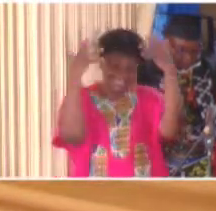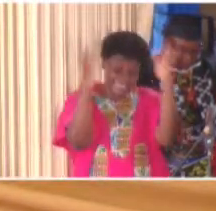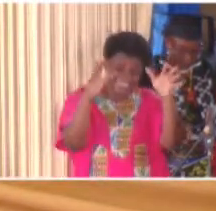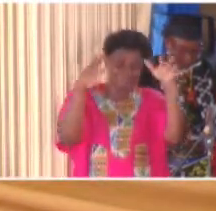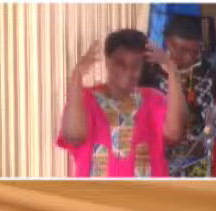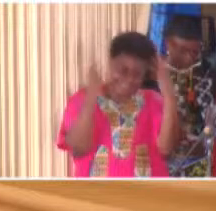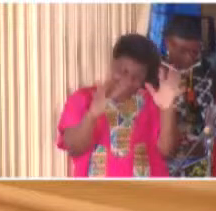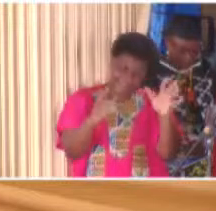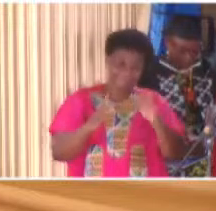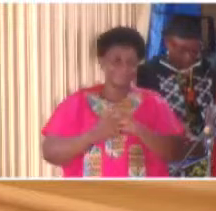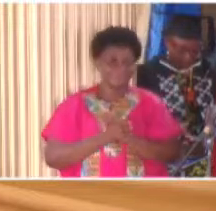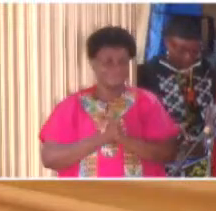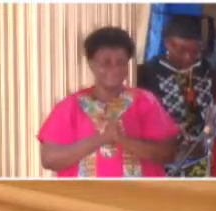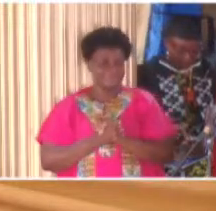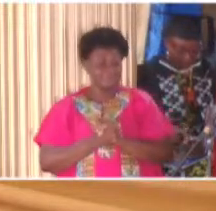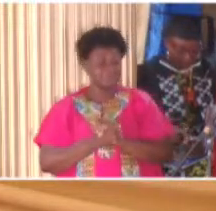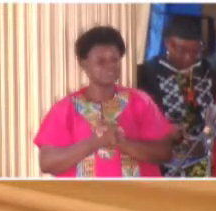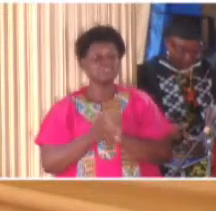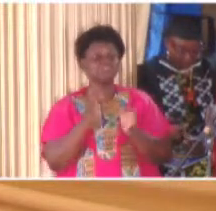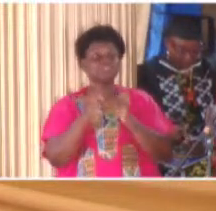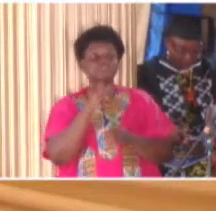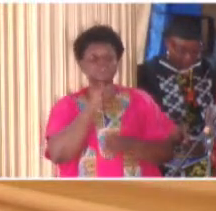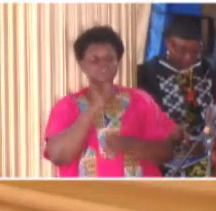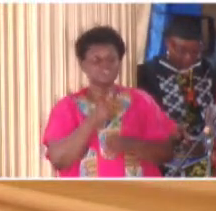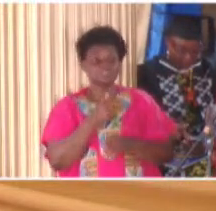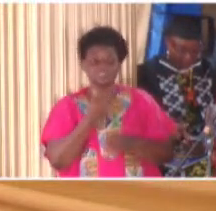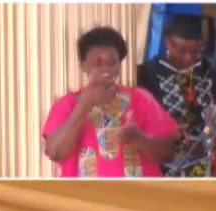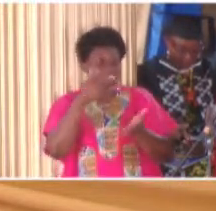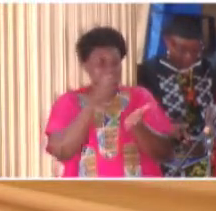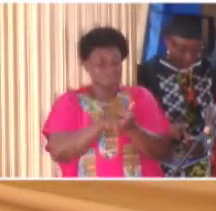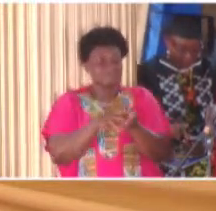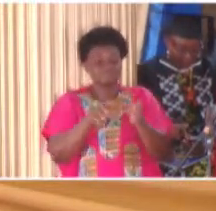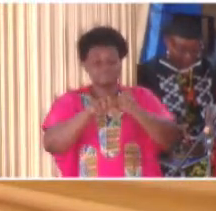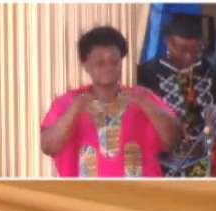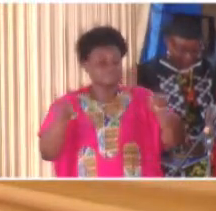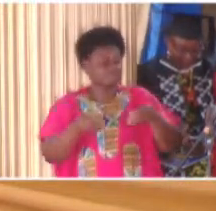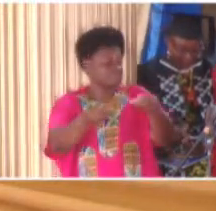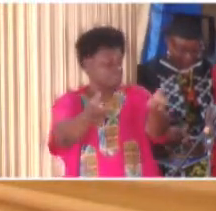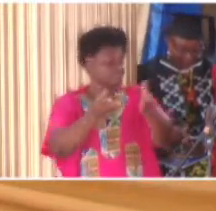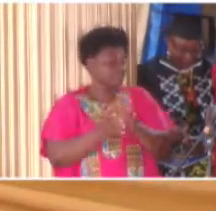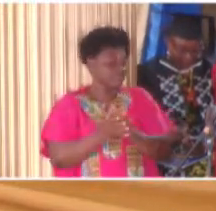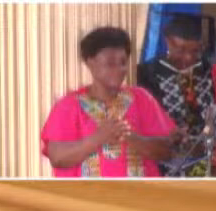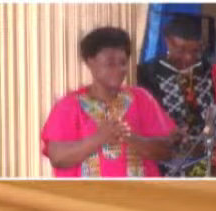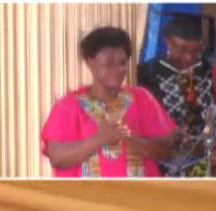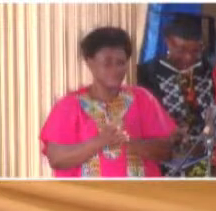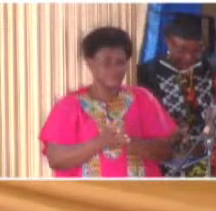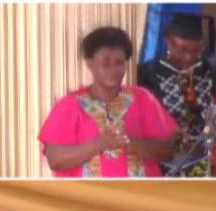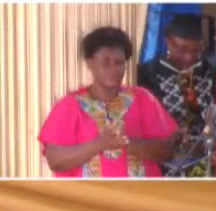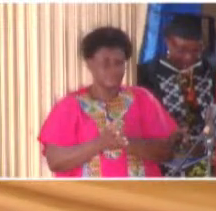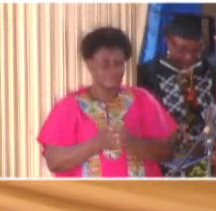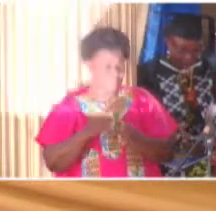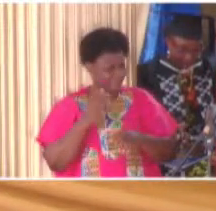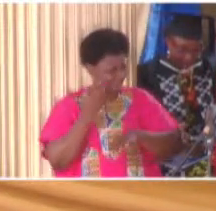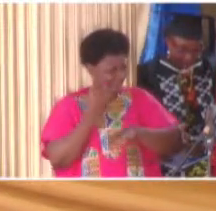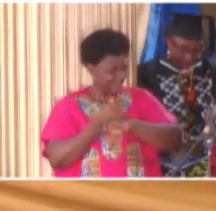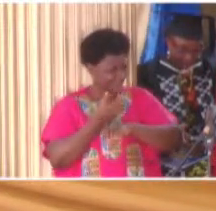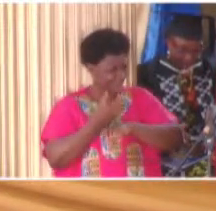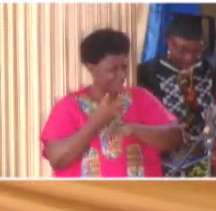clap. Otherwise, we will not confer the degrees on you. It's been a